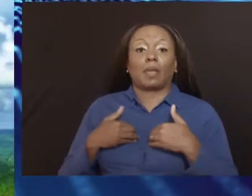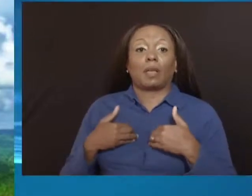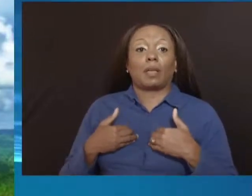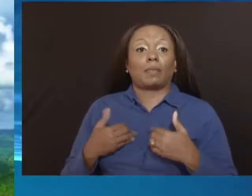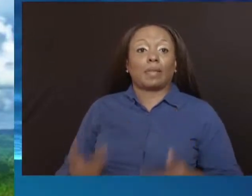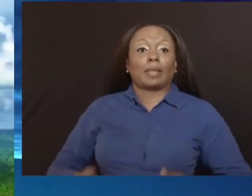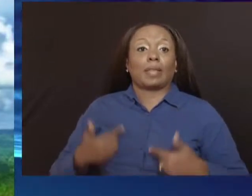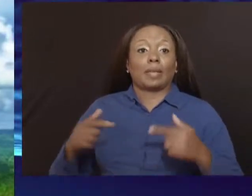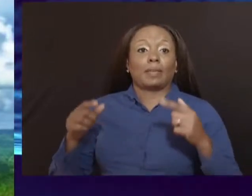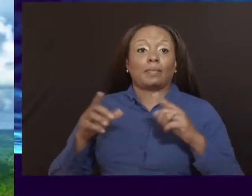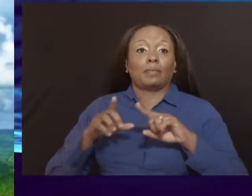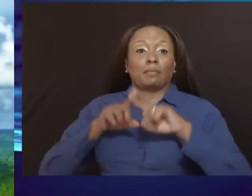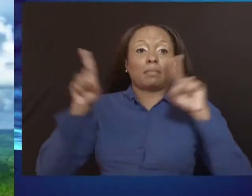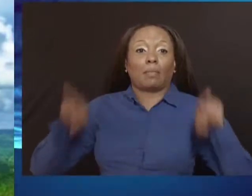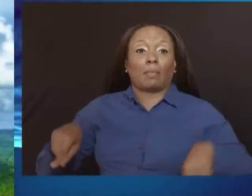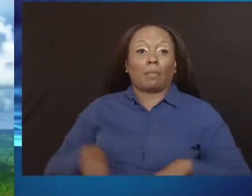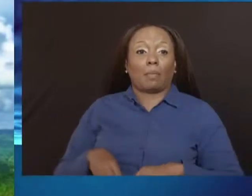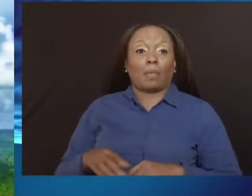have